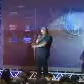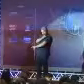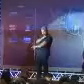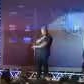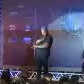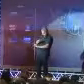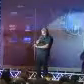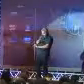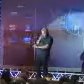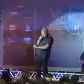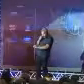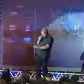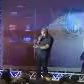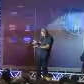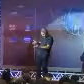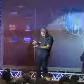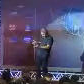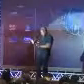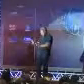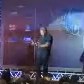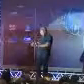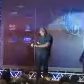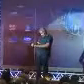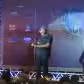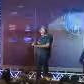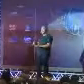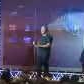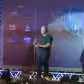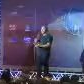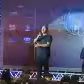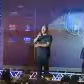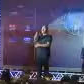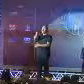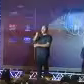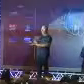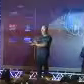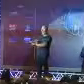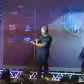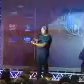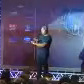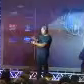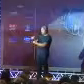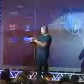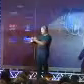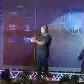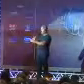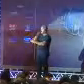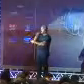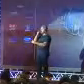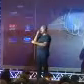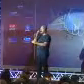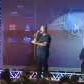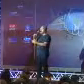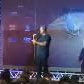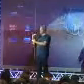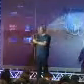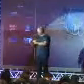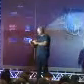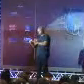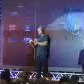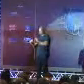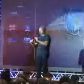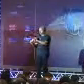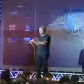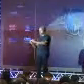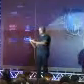These programs are built on top of other programs, so you can utilize parts of them. If you're